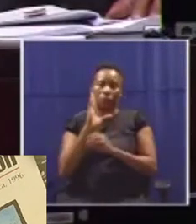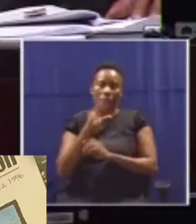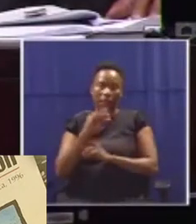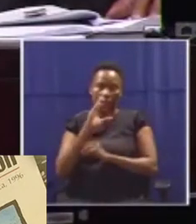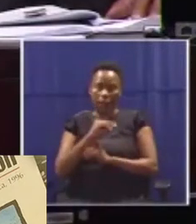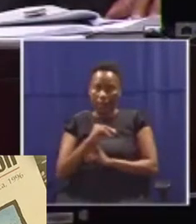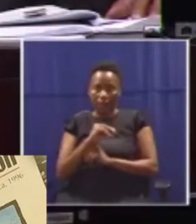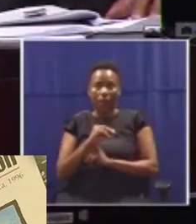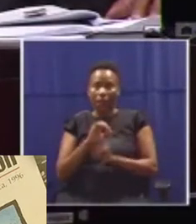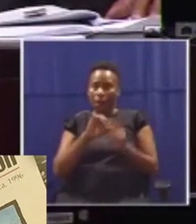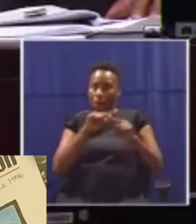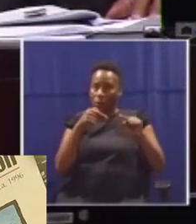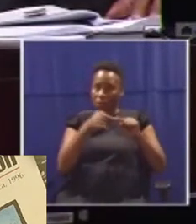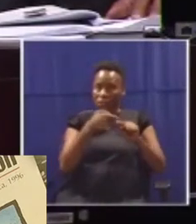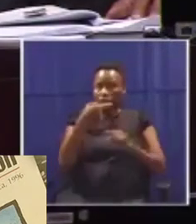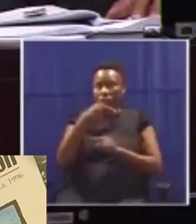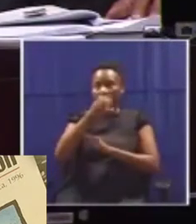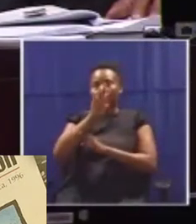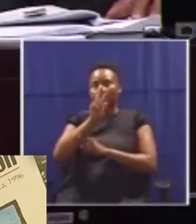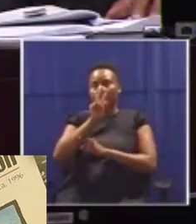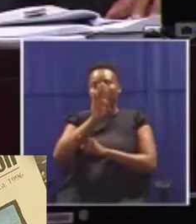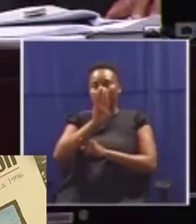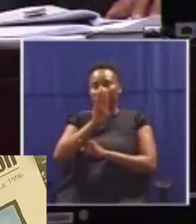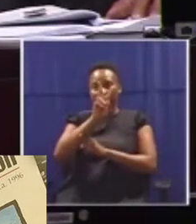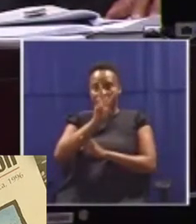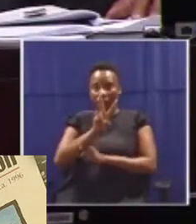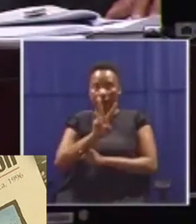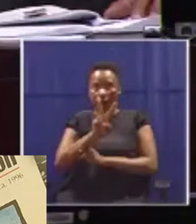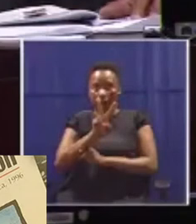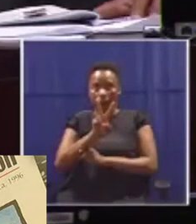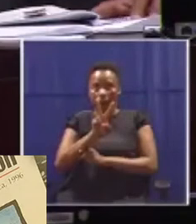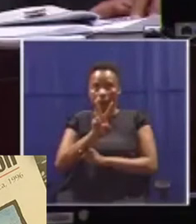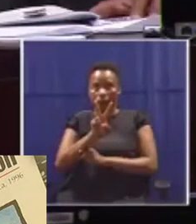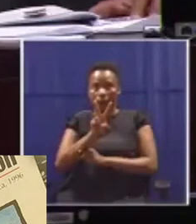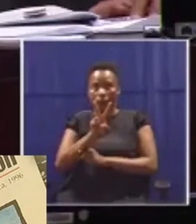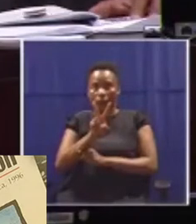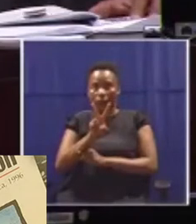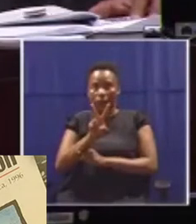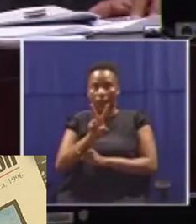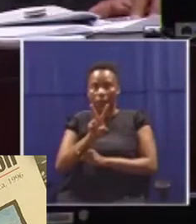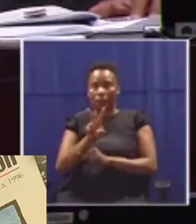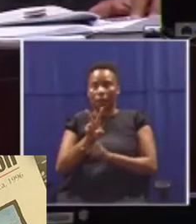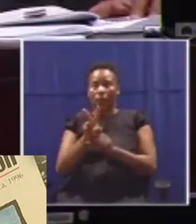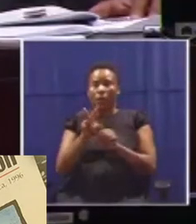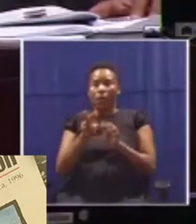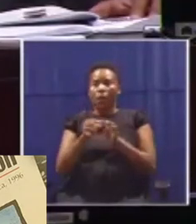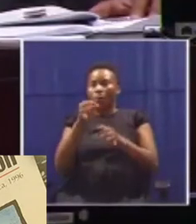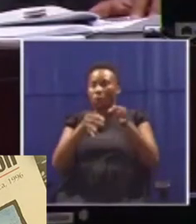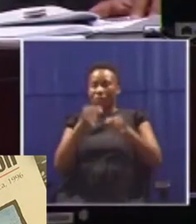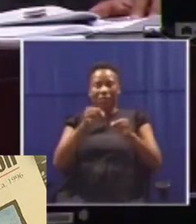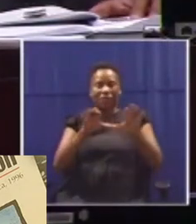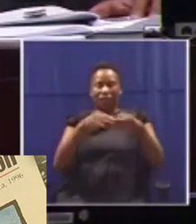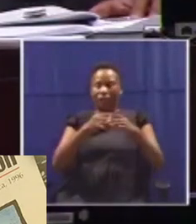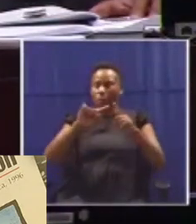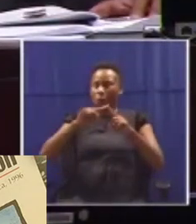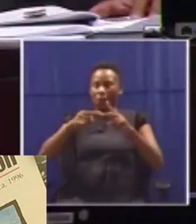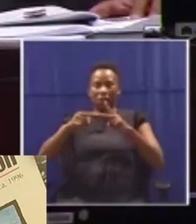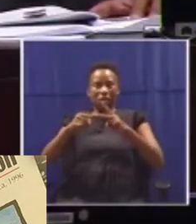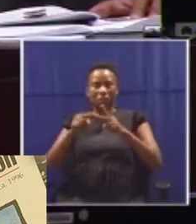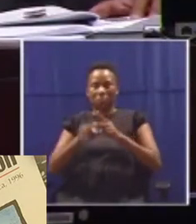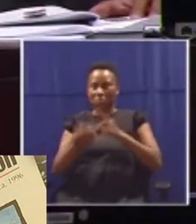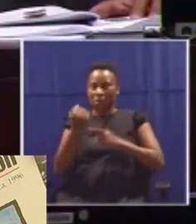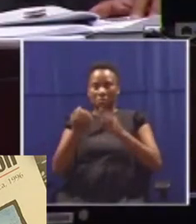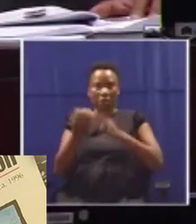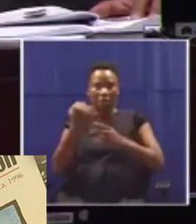of gender-based violence and femicide. Without political point scoring, we are